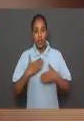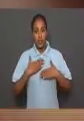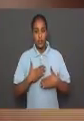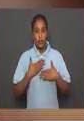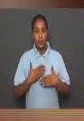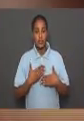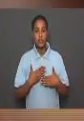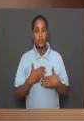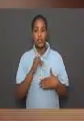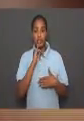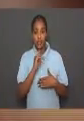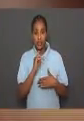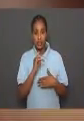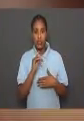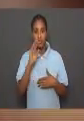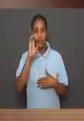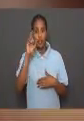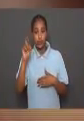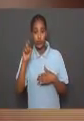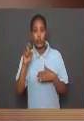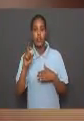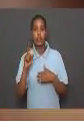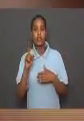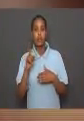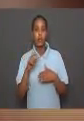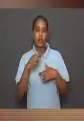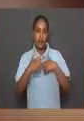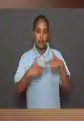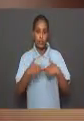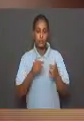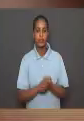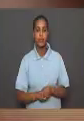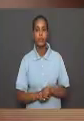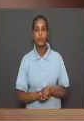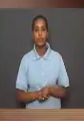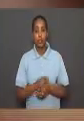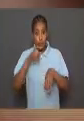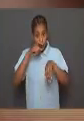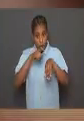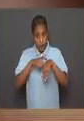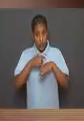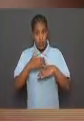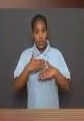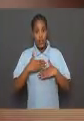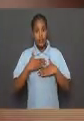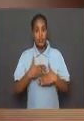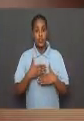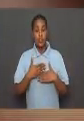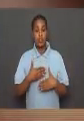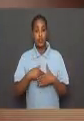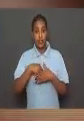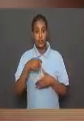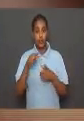Respiration is an exothermic reaction. During exhalation,